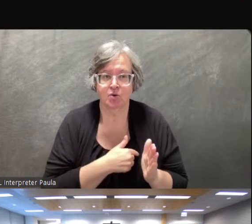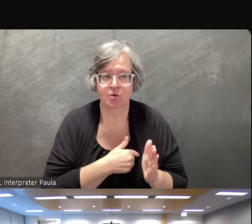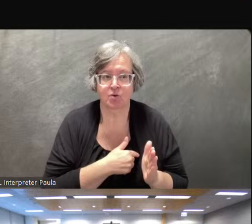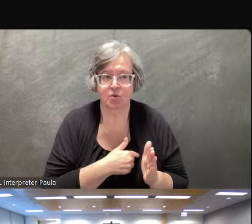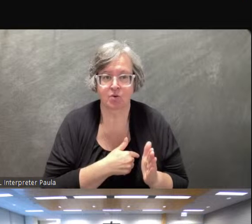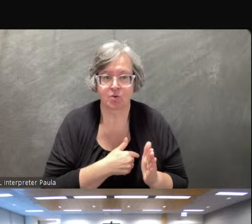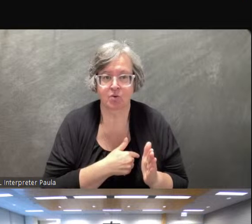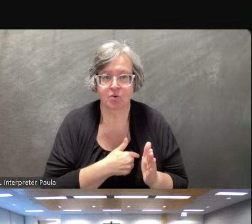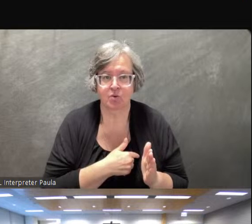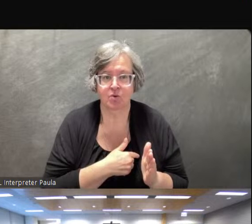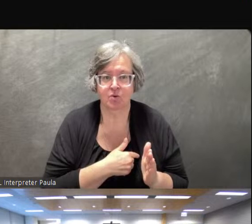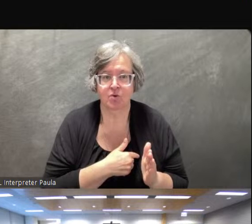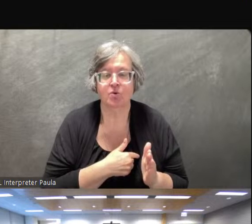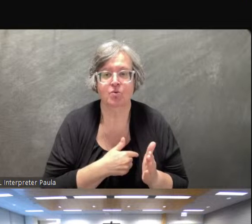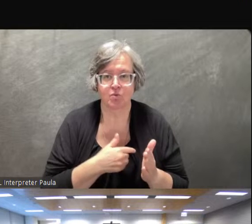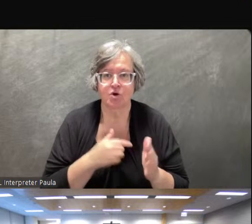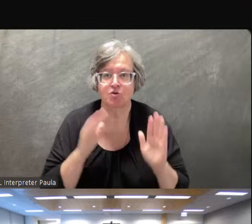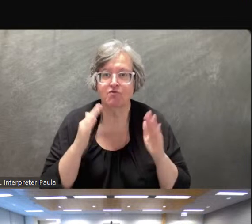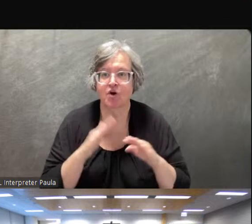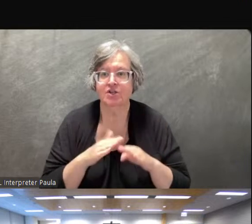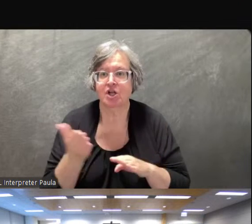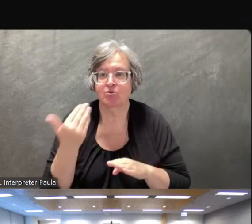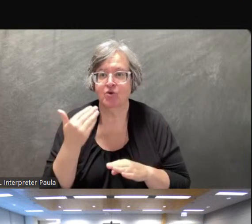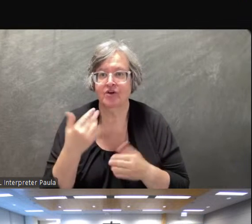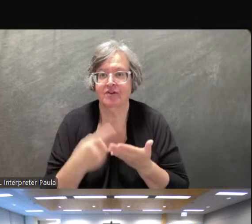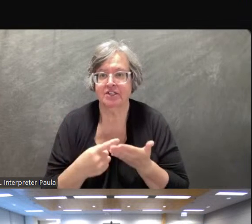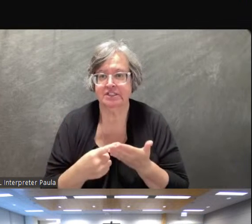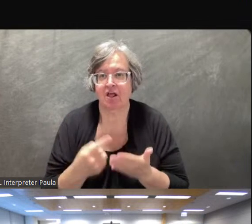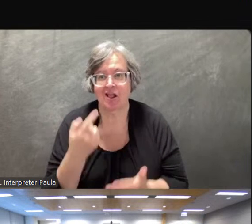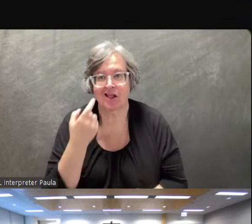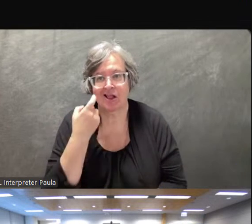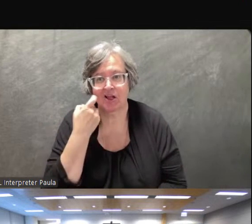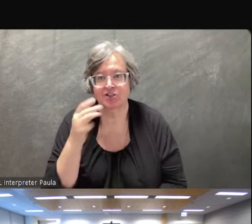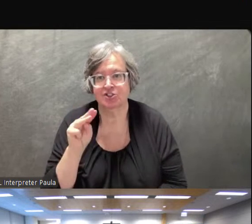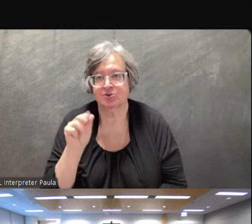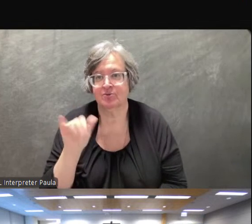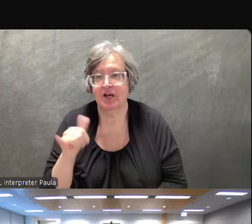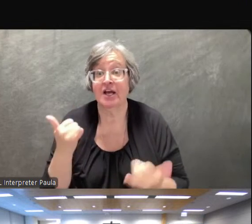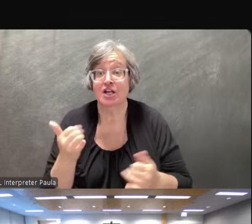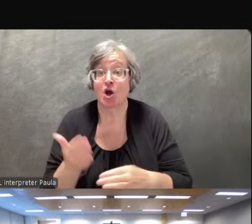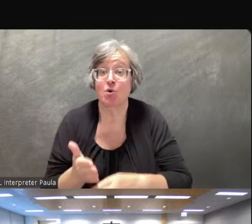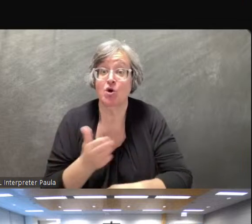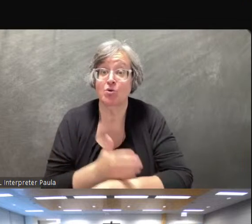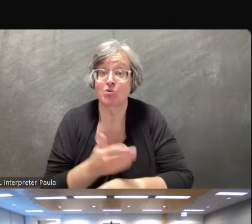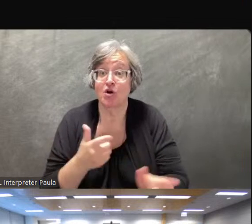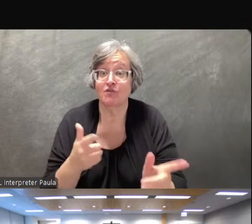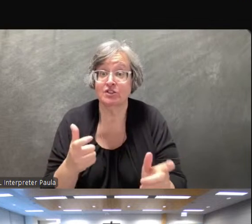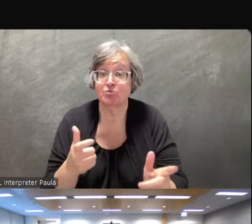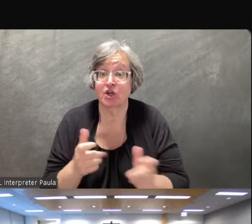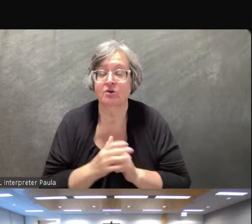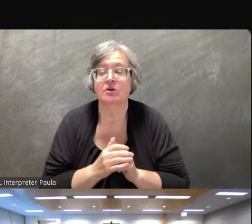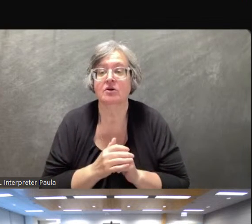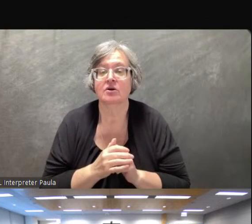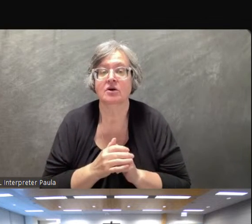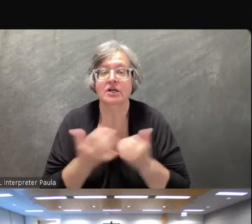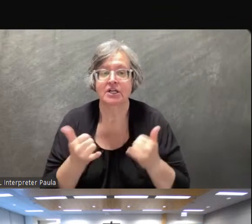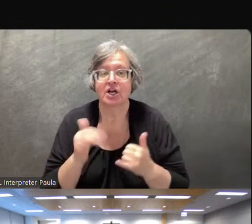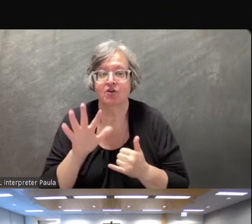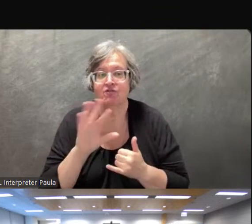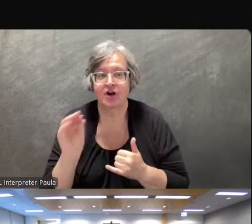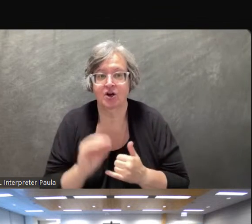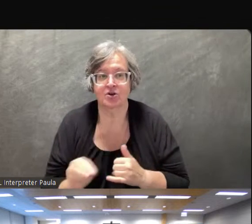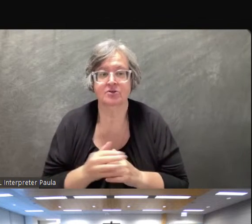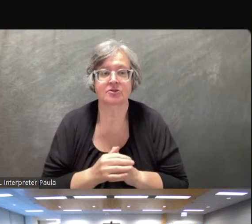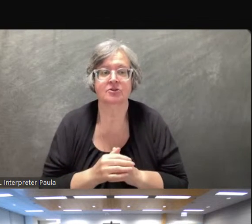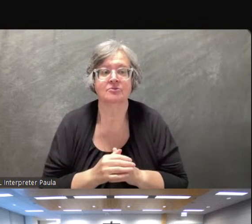script to the previous discussion that we had in May. We now are improving speed. We now are by 5%. We